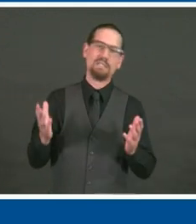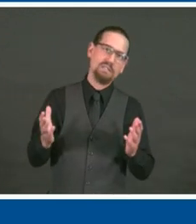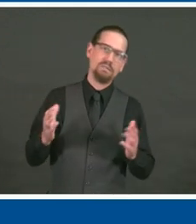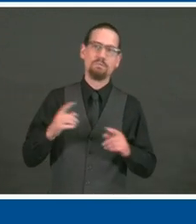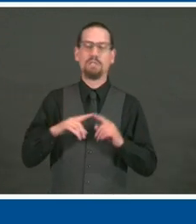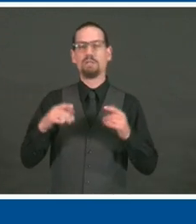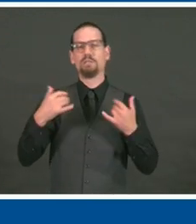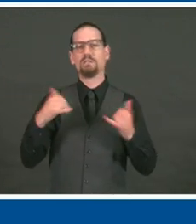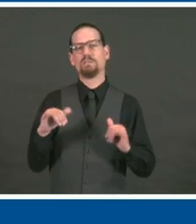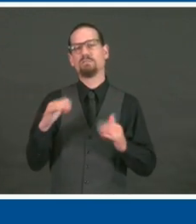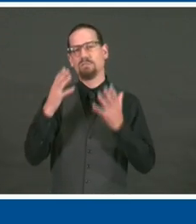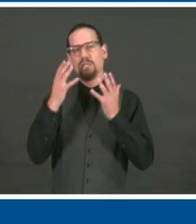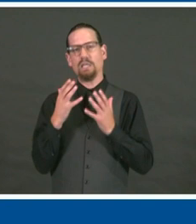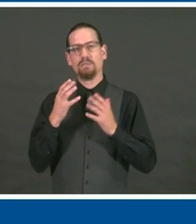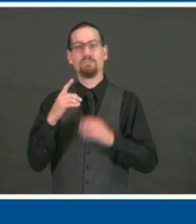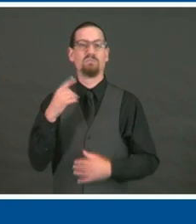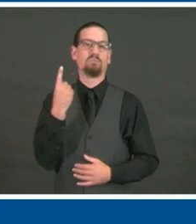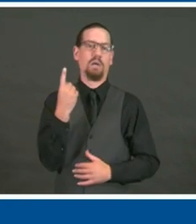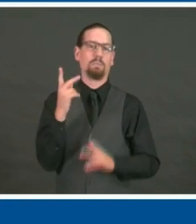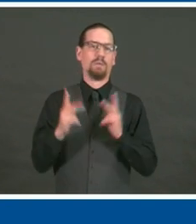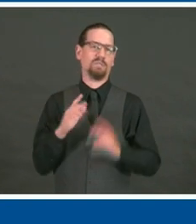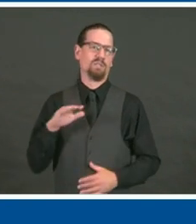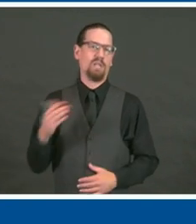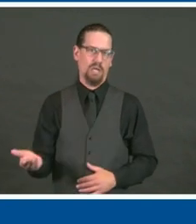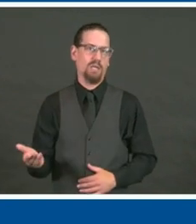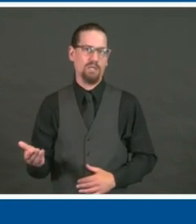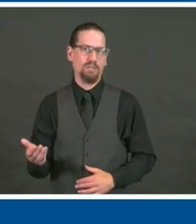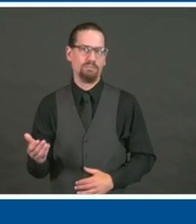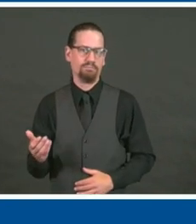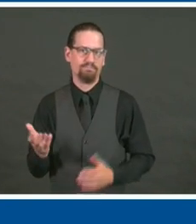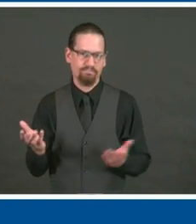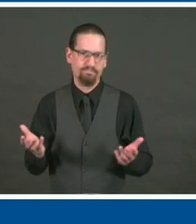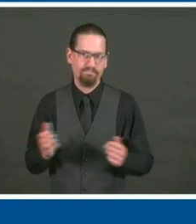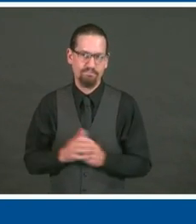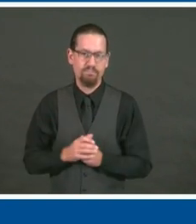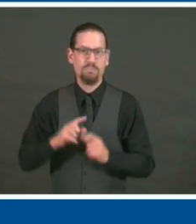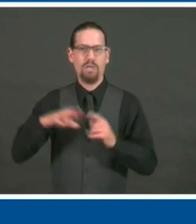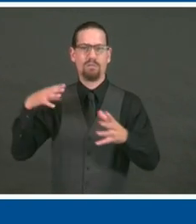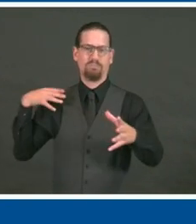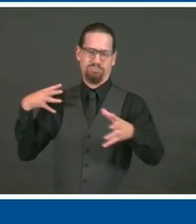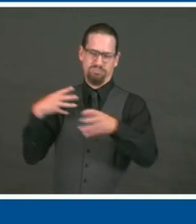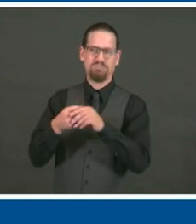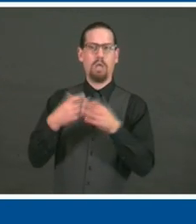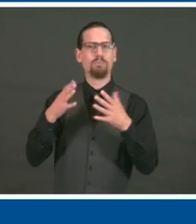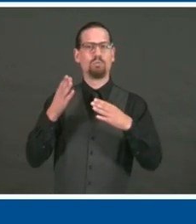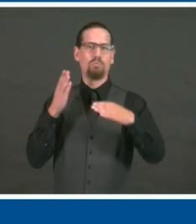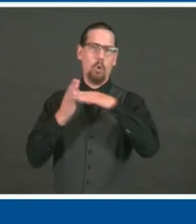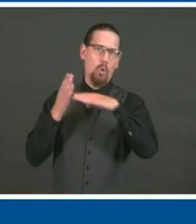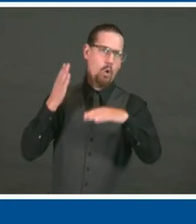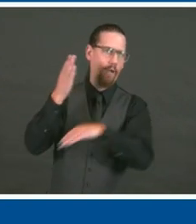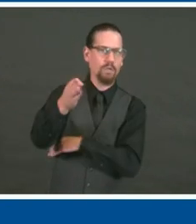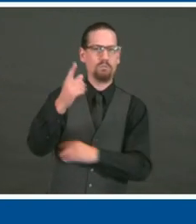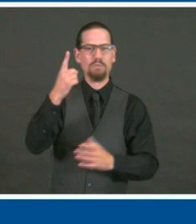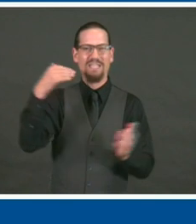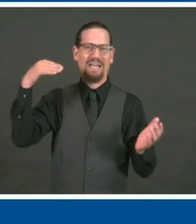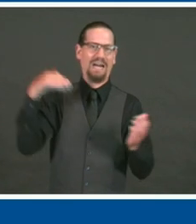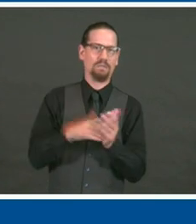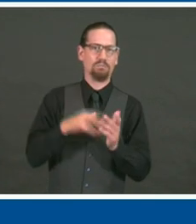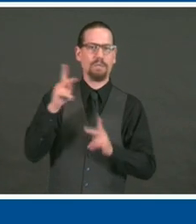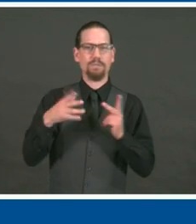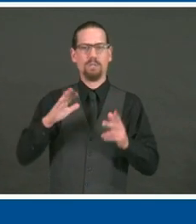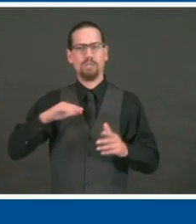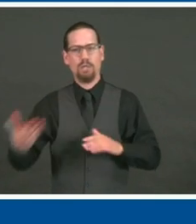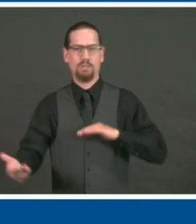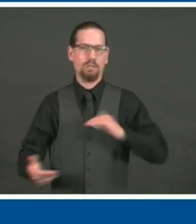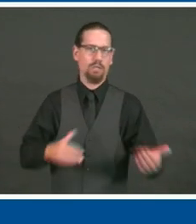We continue to lose people. We've lost well over 1,000 Rhode Islanders during this pandemic. And so